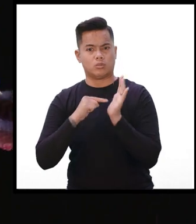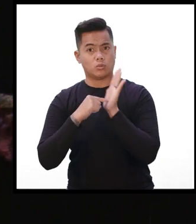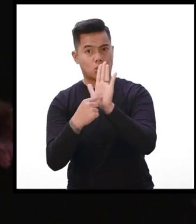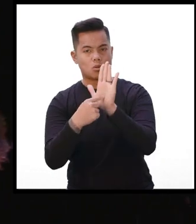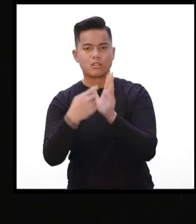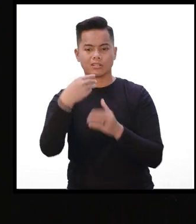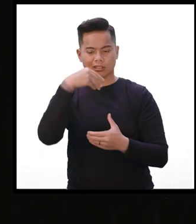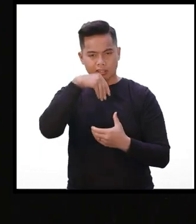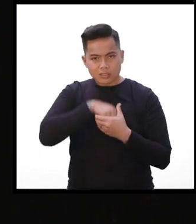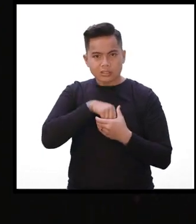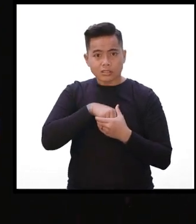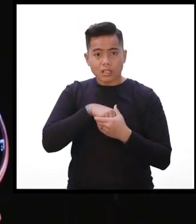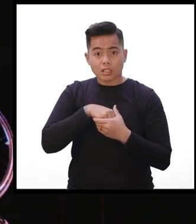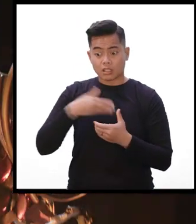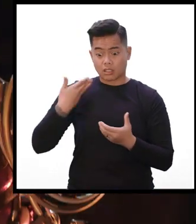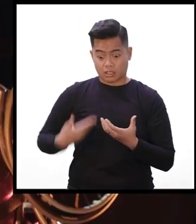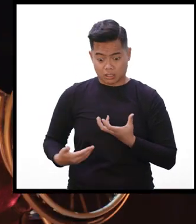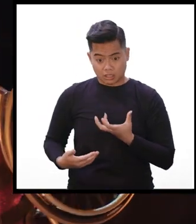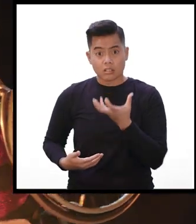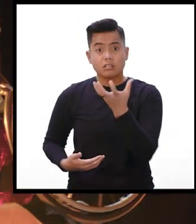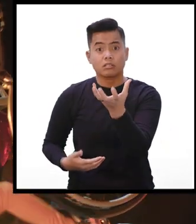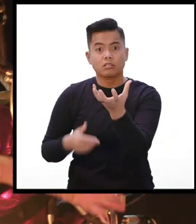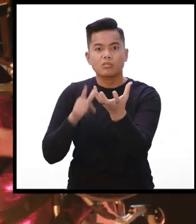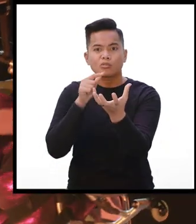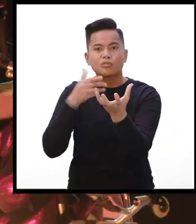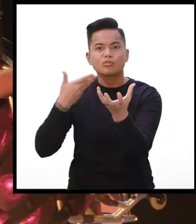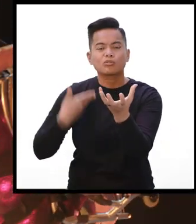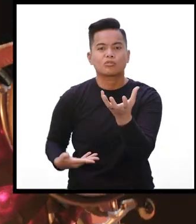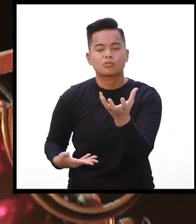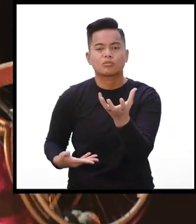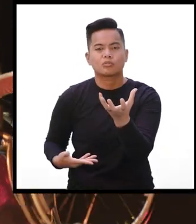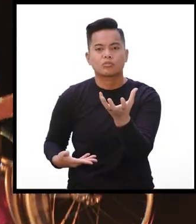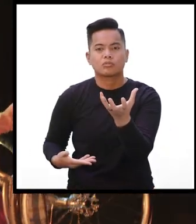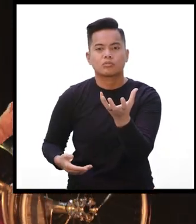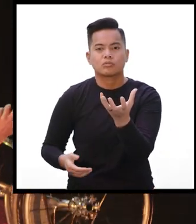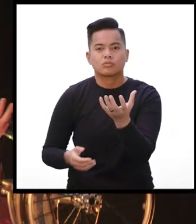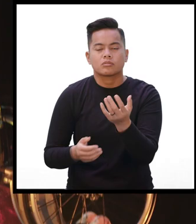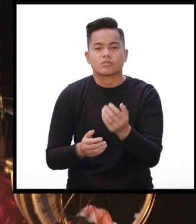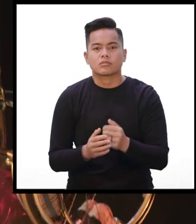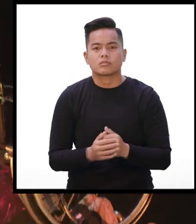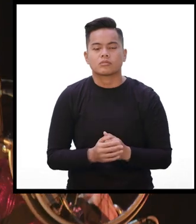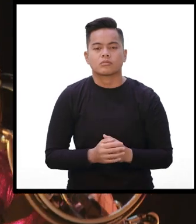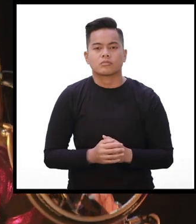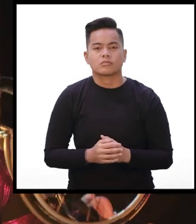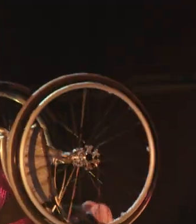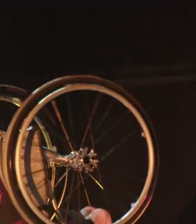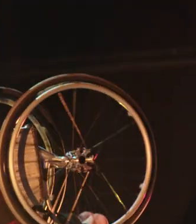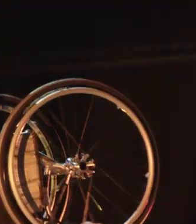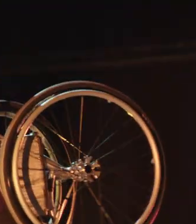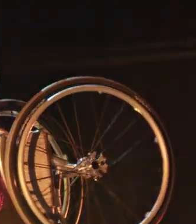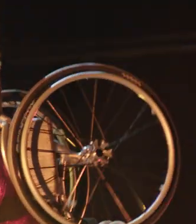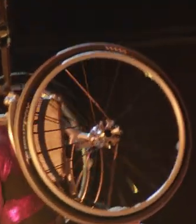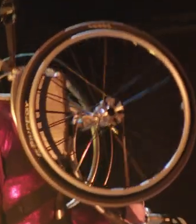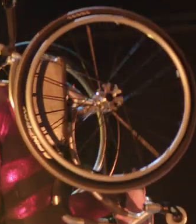work, the insiderness. It changes the resonance.